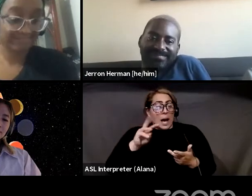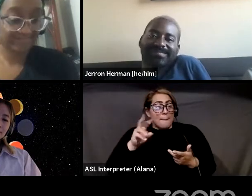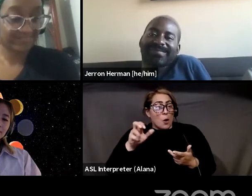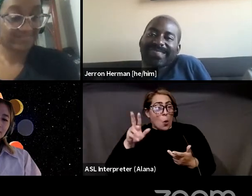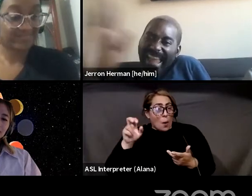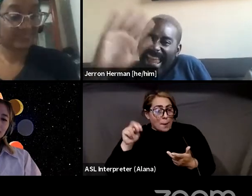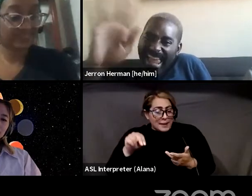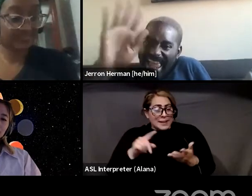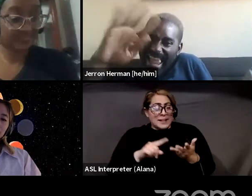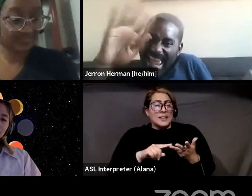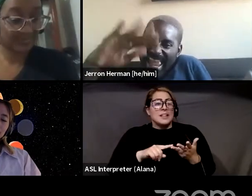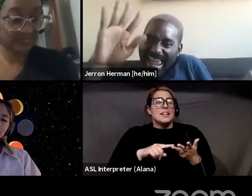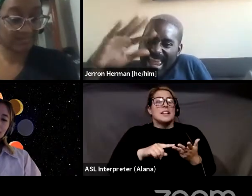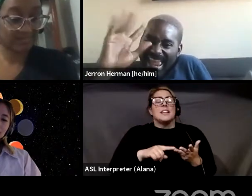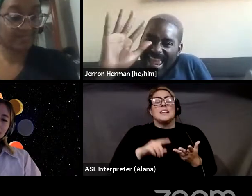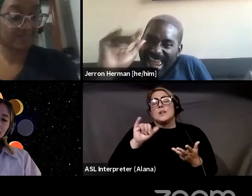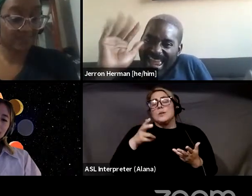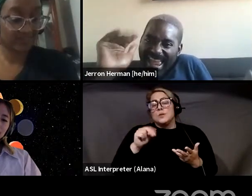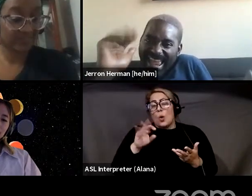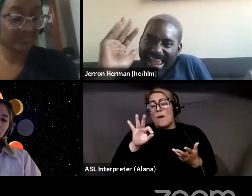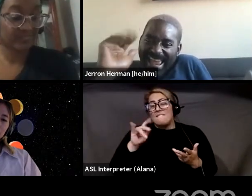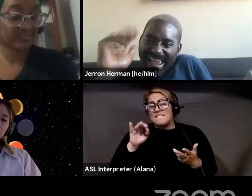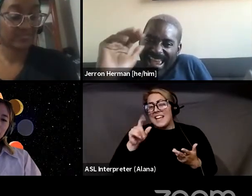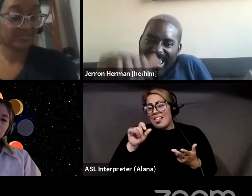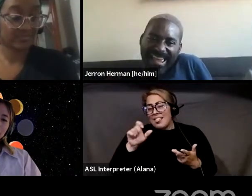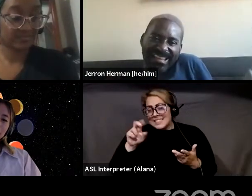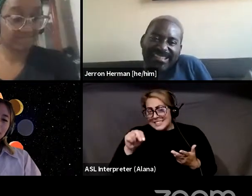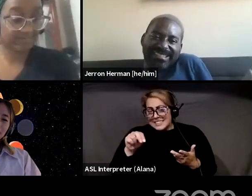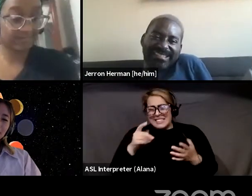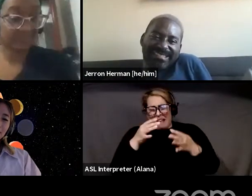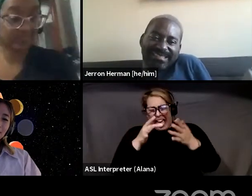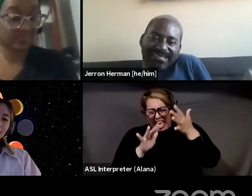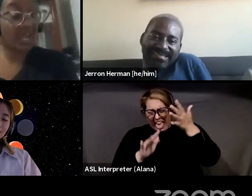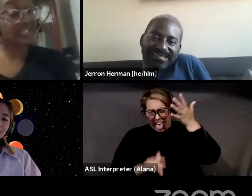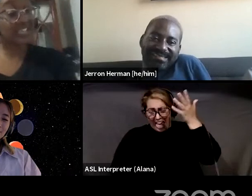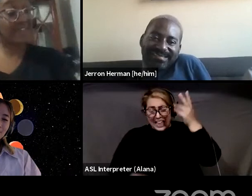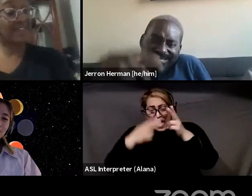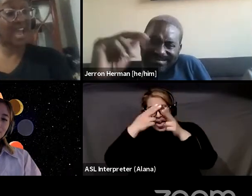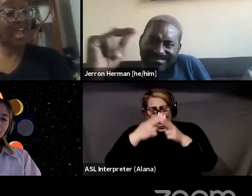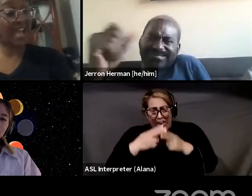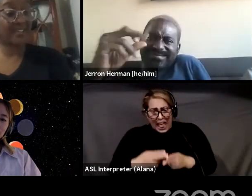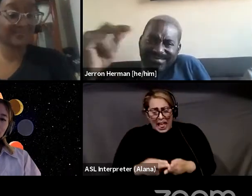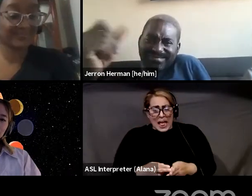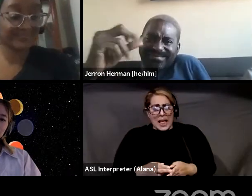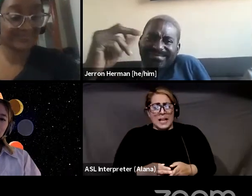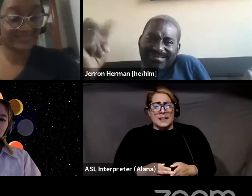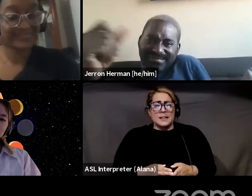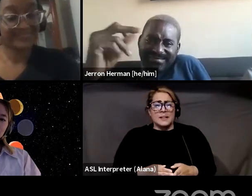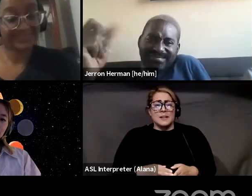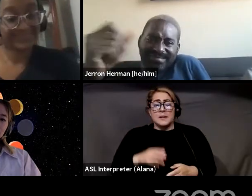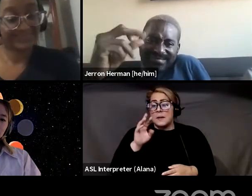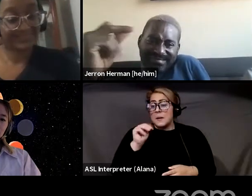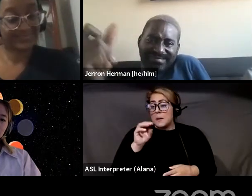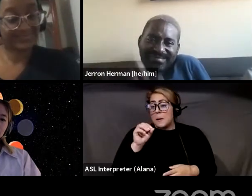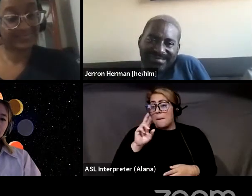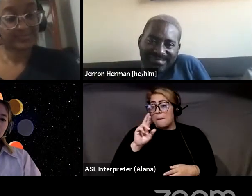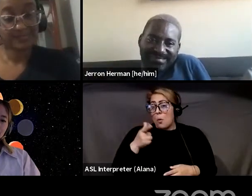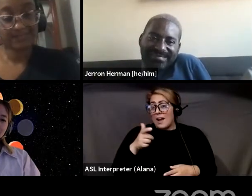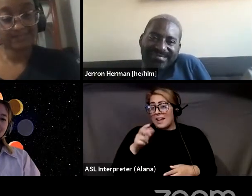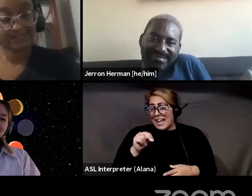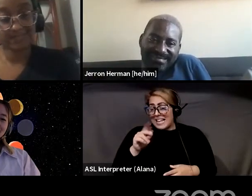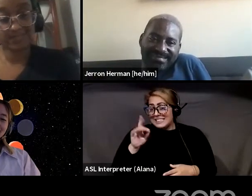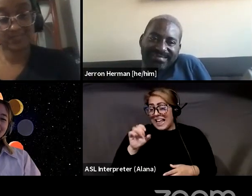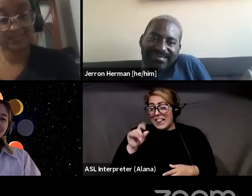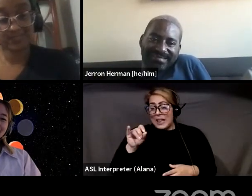Joan Finkelstein, Karen Peterson, Octavia Hingle, and Morgan de Leonardis,